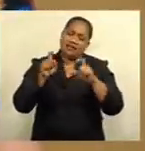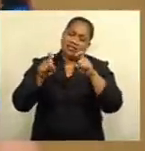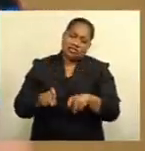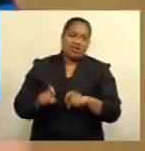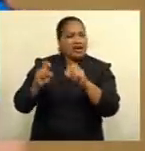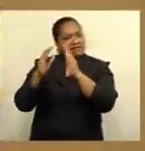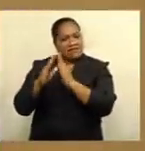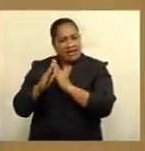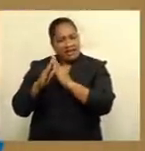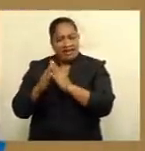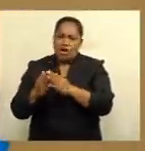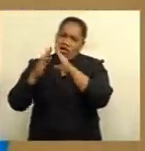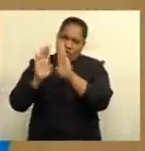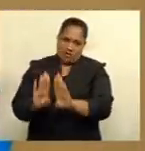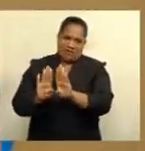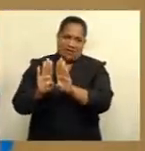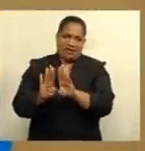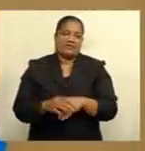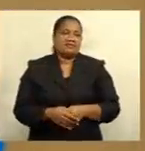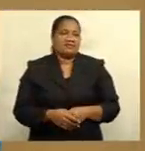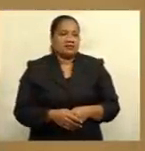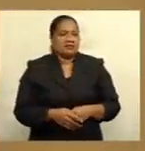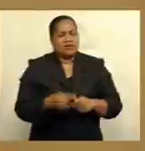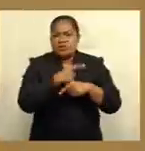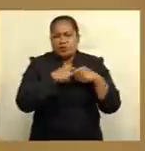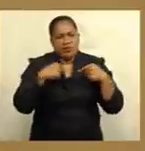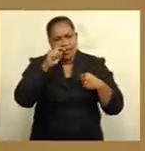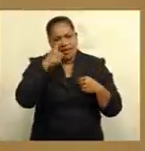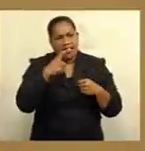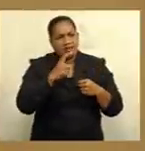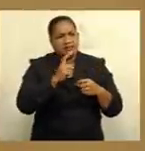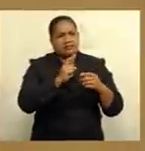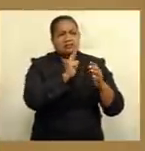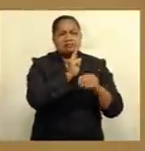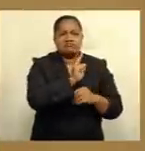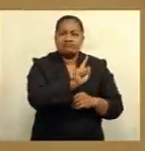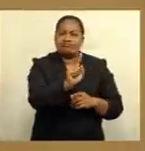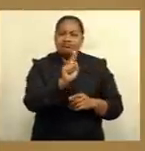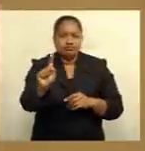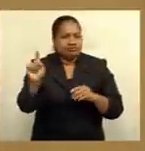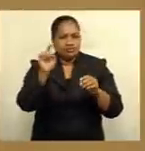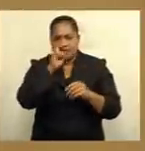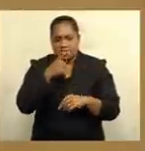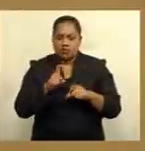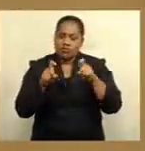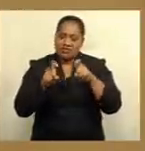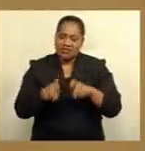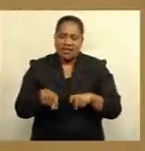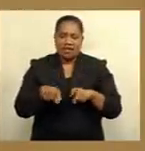During the lockdown, we just stayed home. We couldn't move around much and was just within our compound.